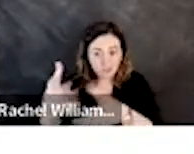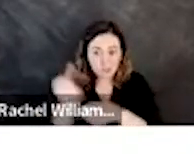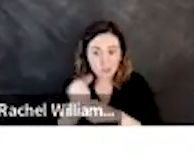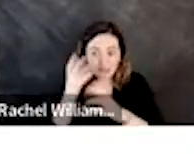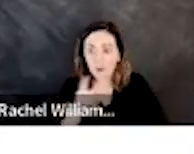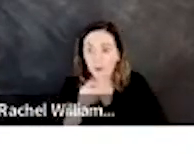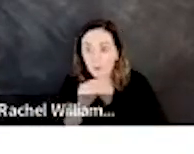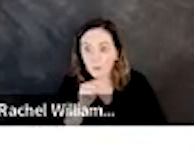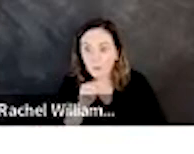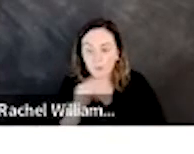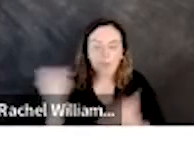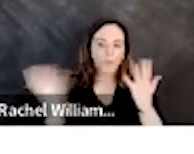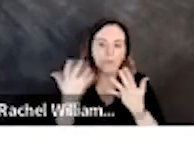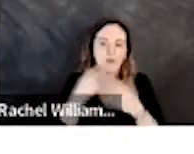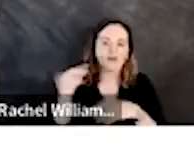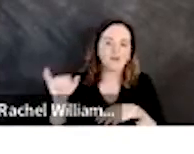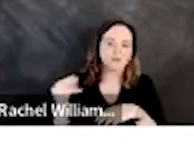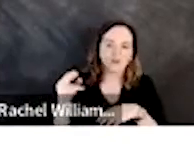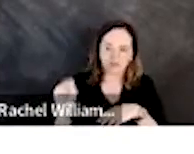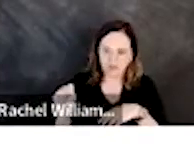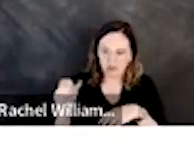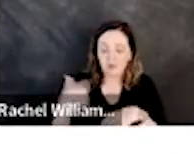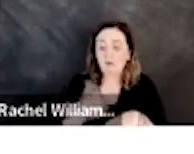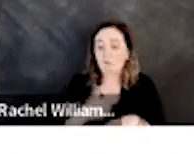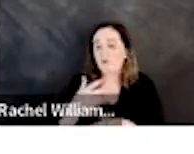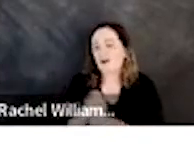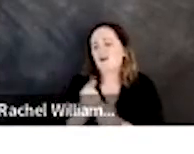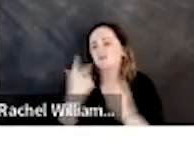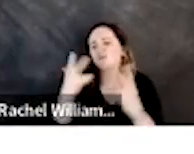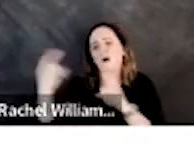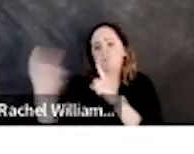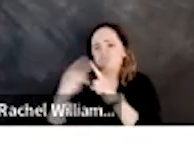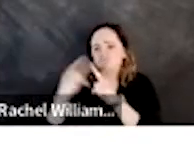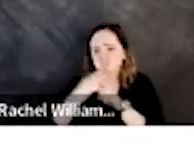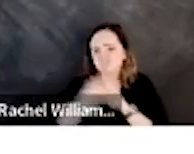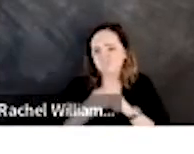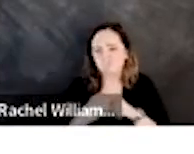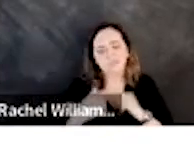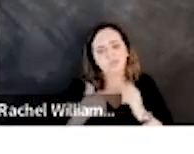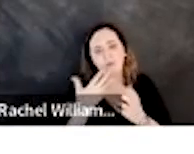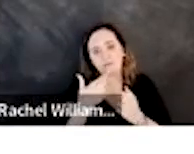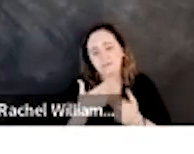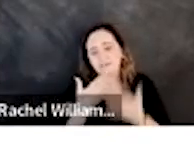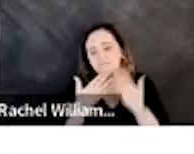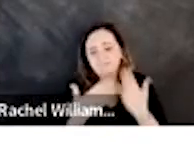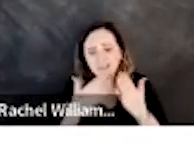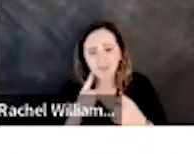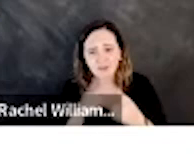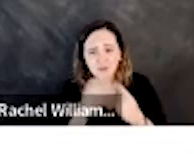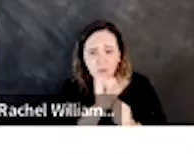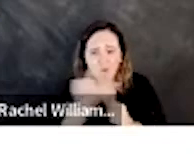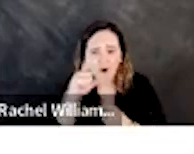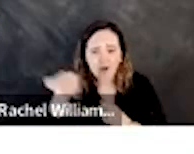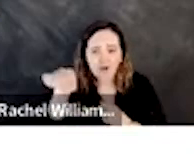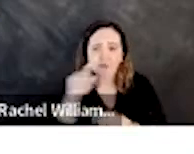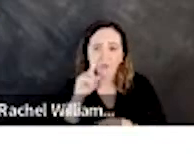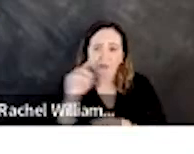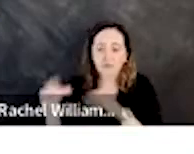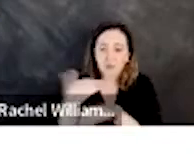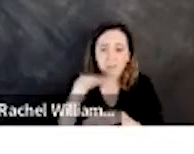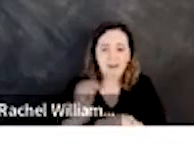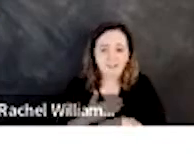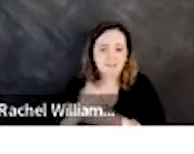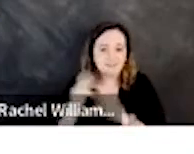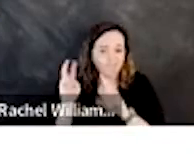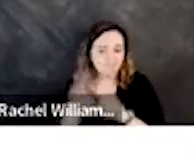Jordan High School. We received so many great applications, so I just want to extend my thank you to everyone who submitted to